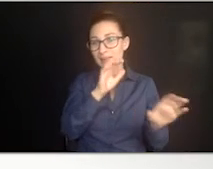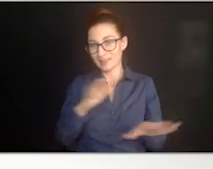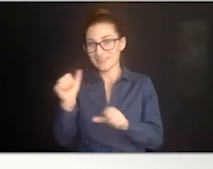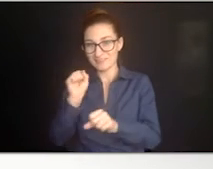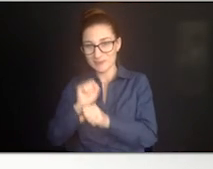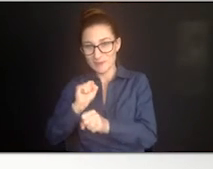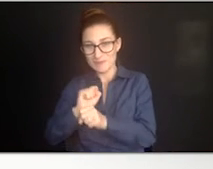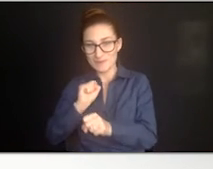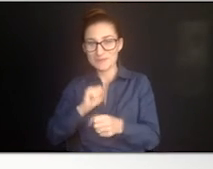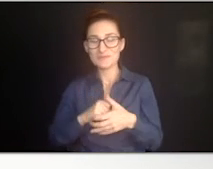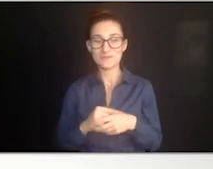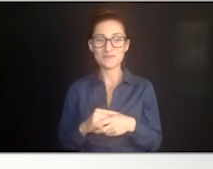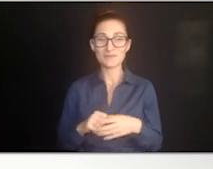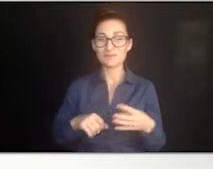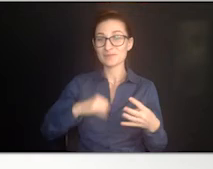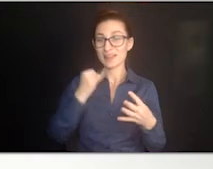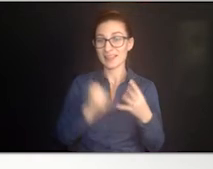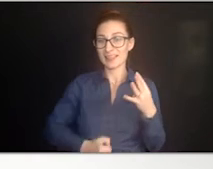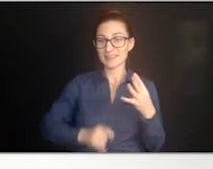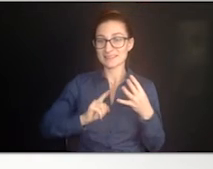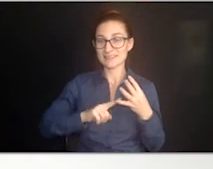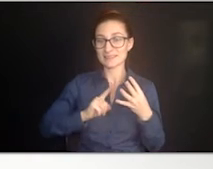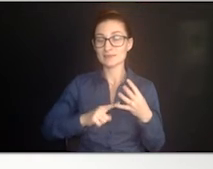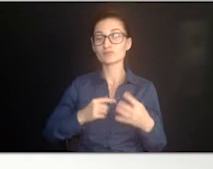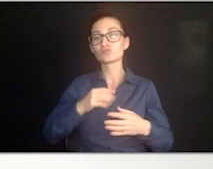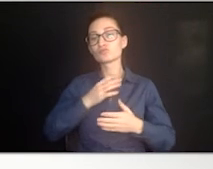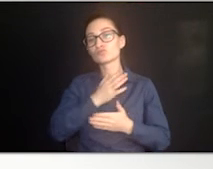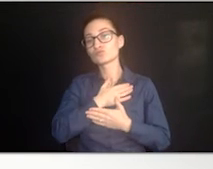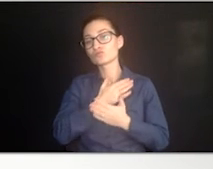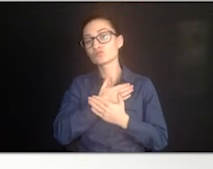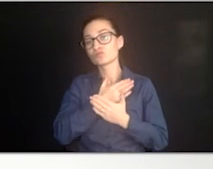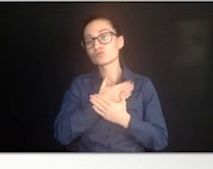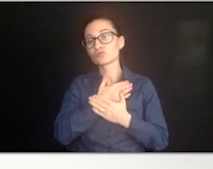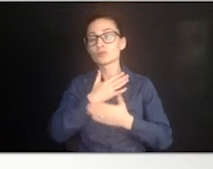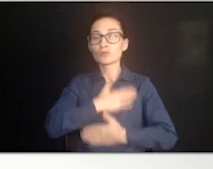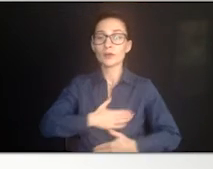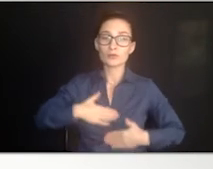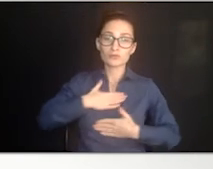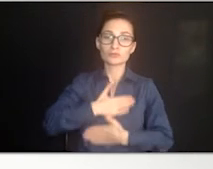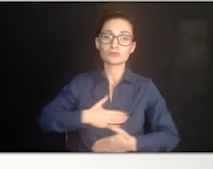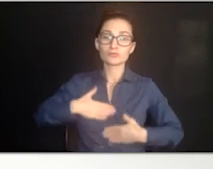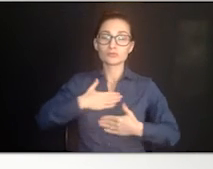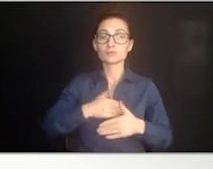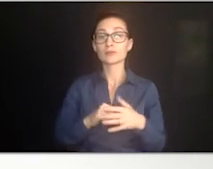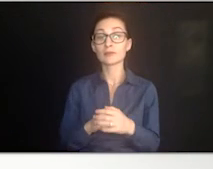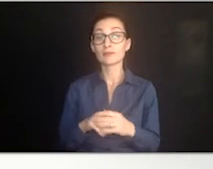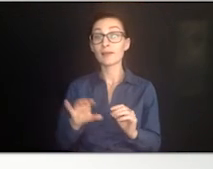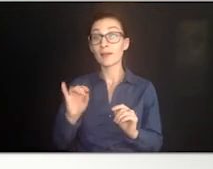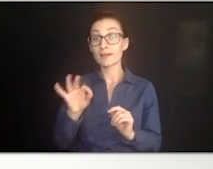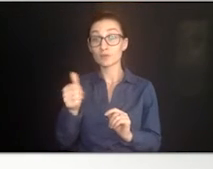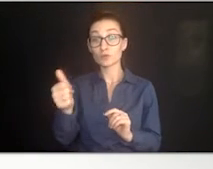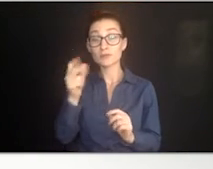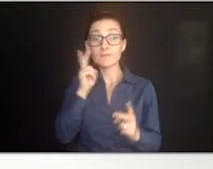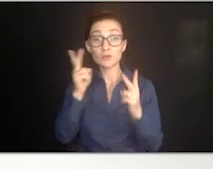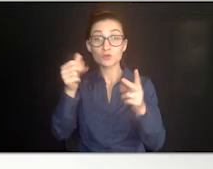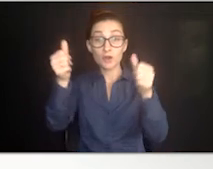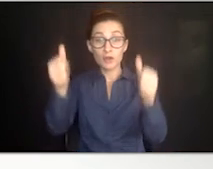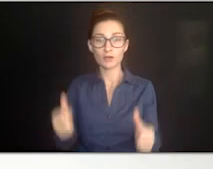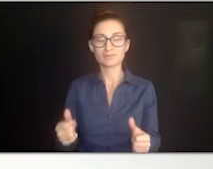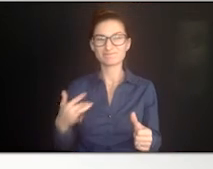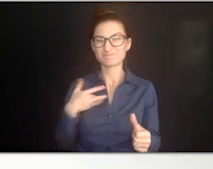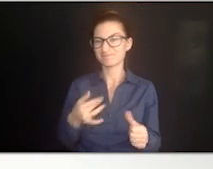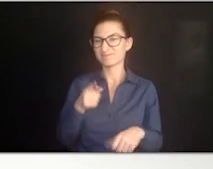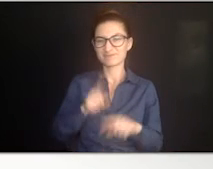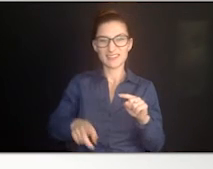And then the final one is recreation and leisure. If you have a visual impairment, a lot of times you can't see what's